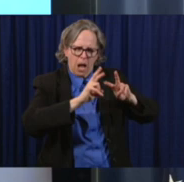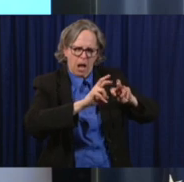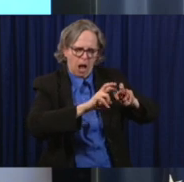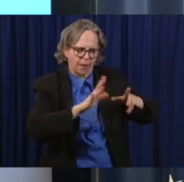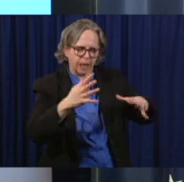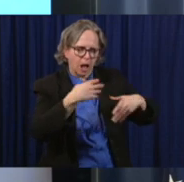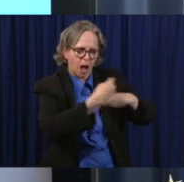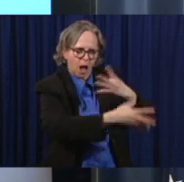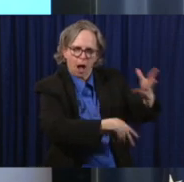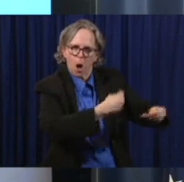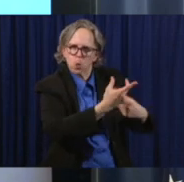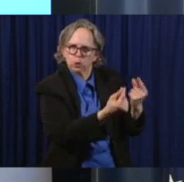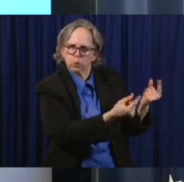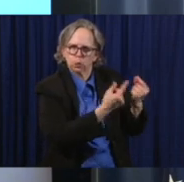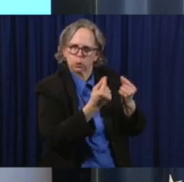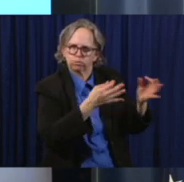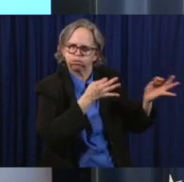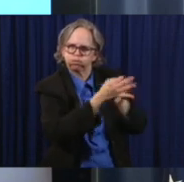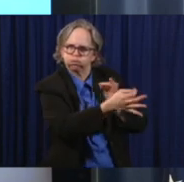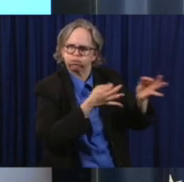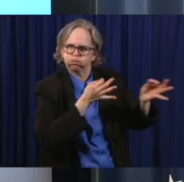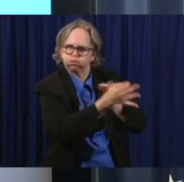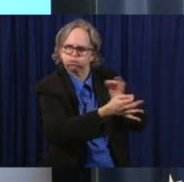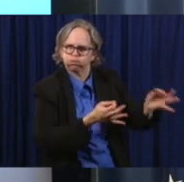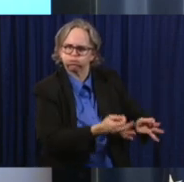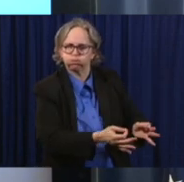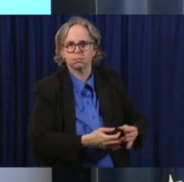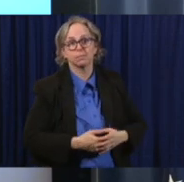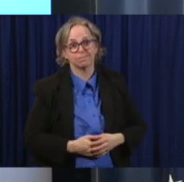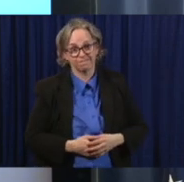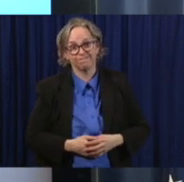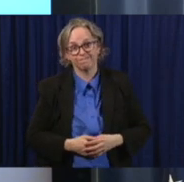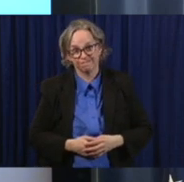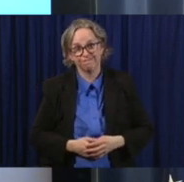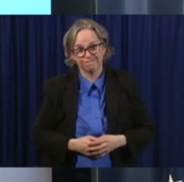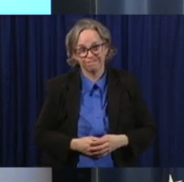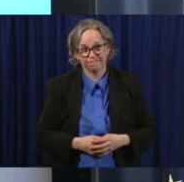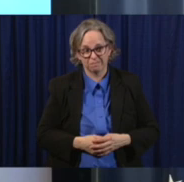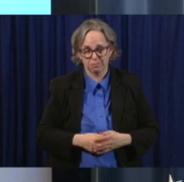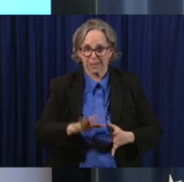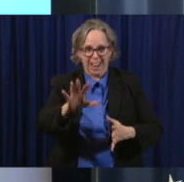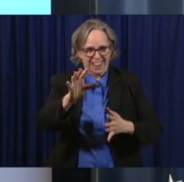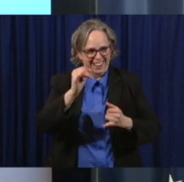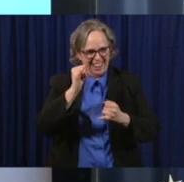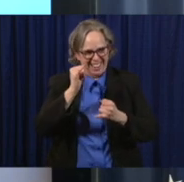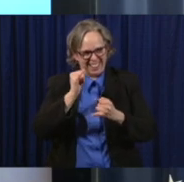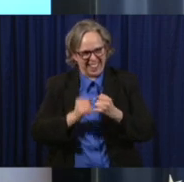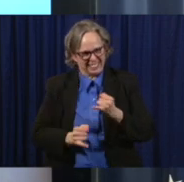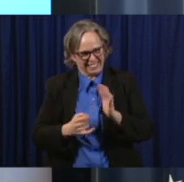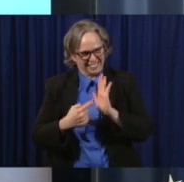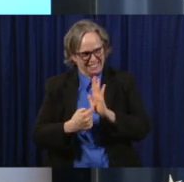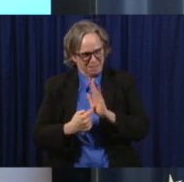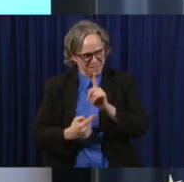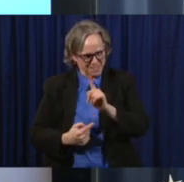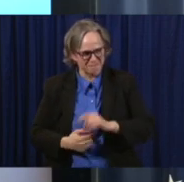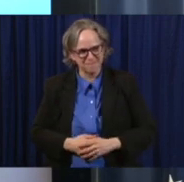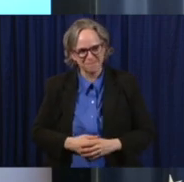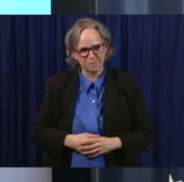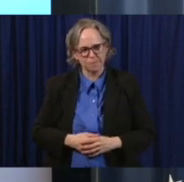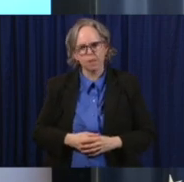who are not symptomatic. Another last example I want to give you is